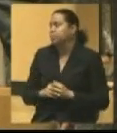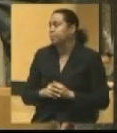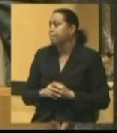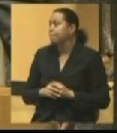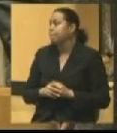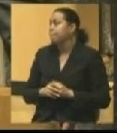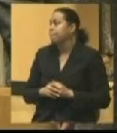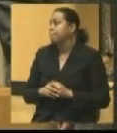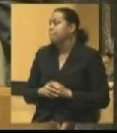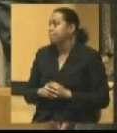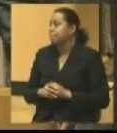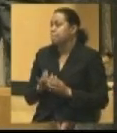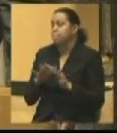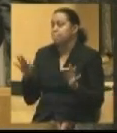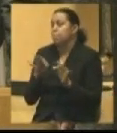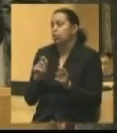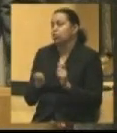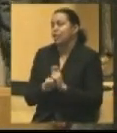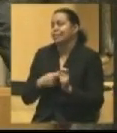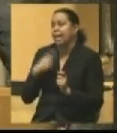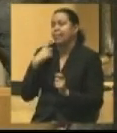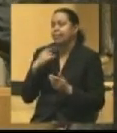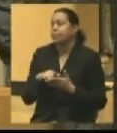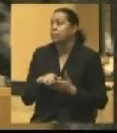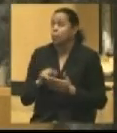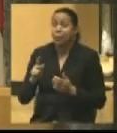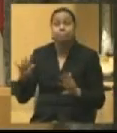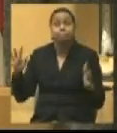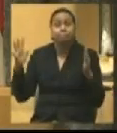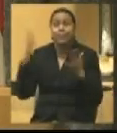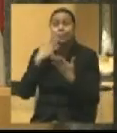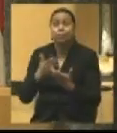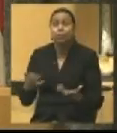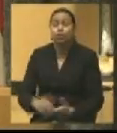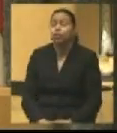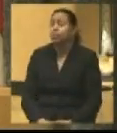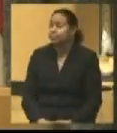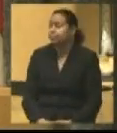It's an important shift, I think. Okay, thank you very much.